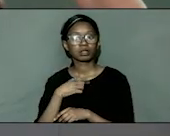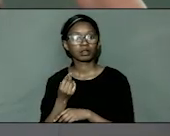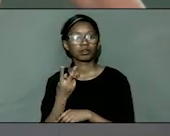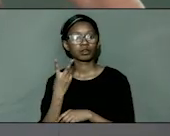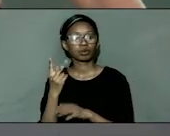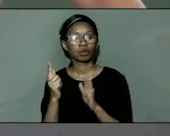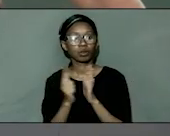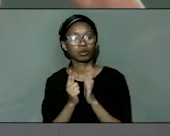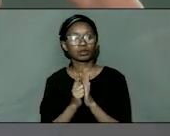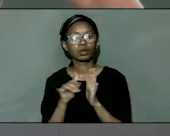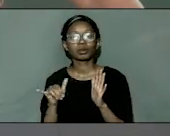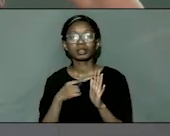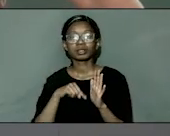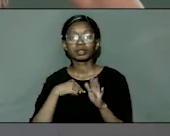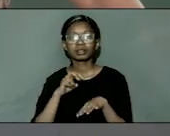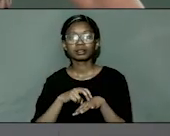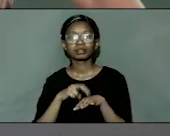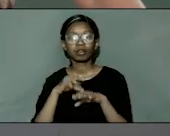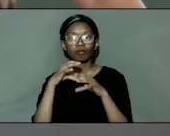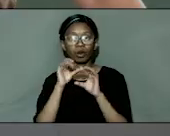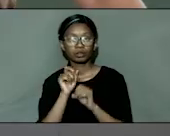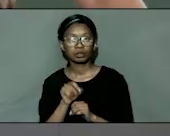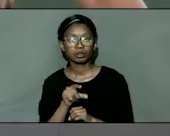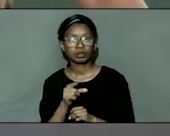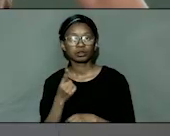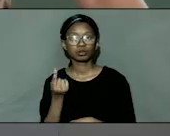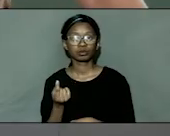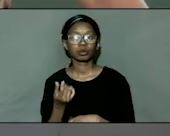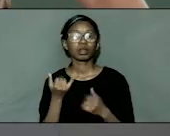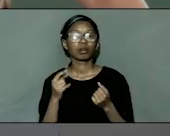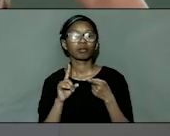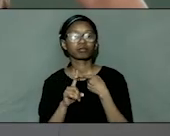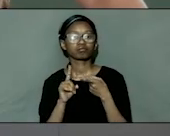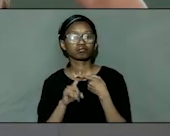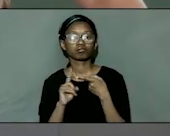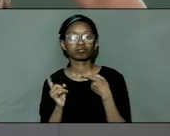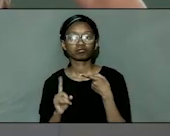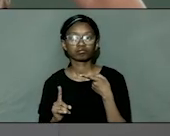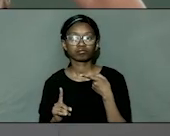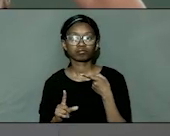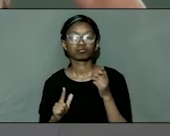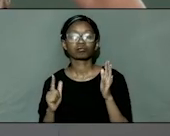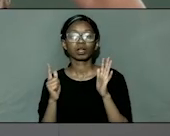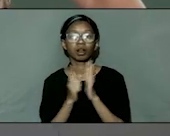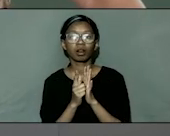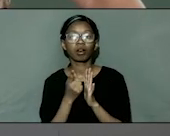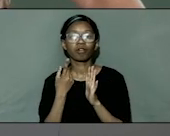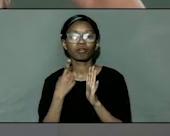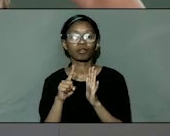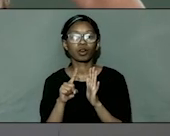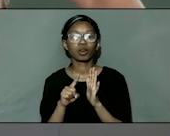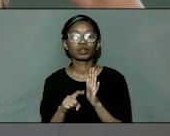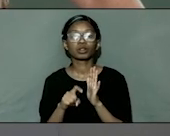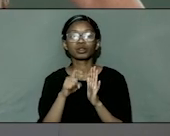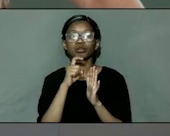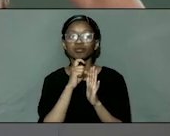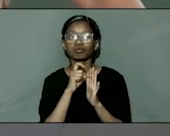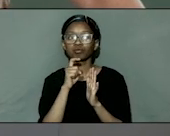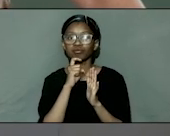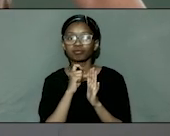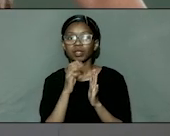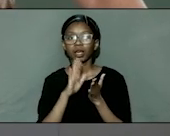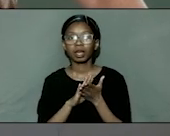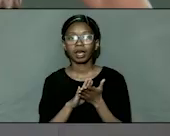laws that we must focus on. The first law is the law of use and